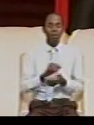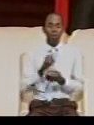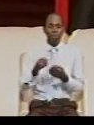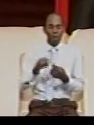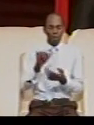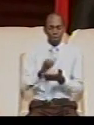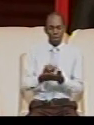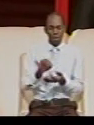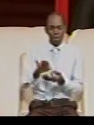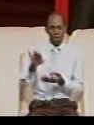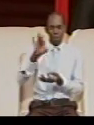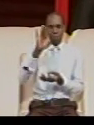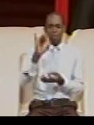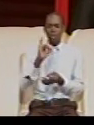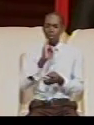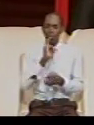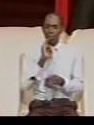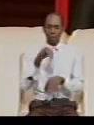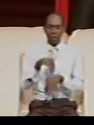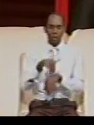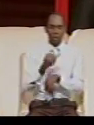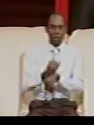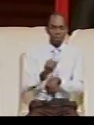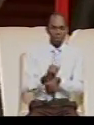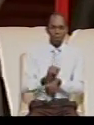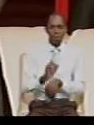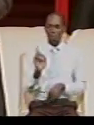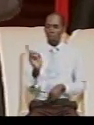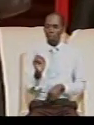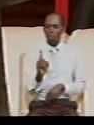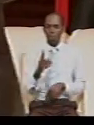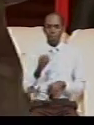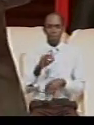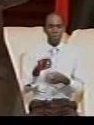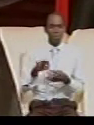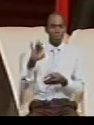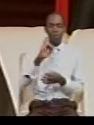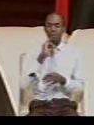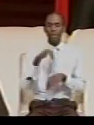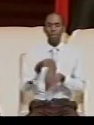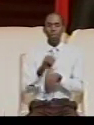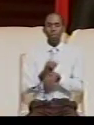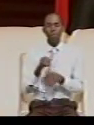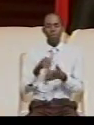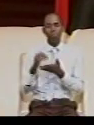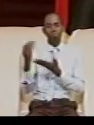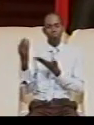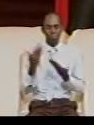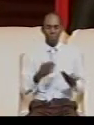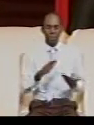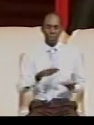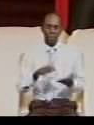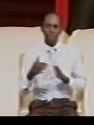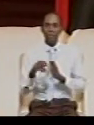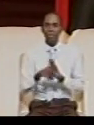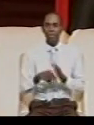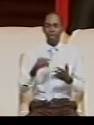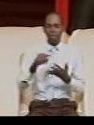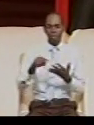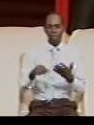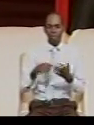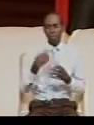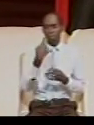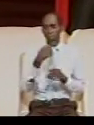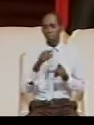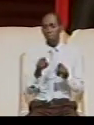work, where that spirit is at work, it brings deadness. It says, among them also,